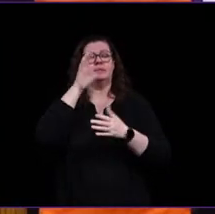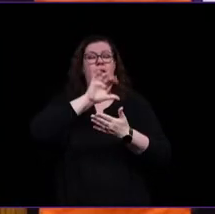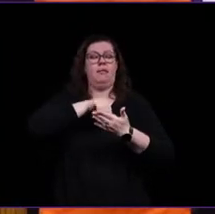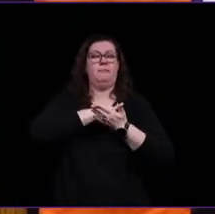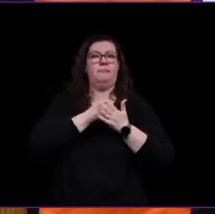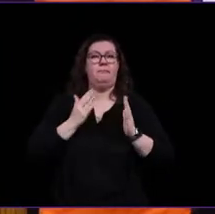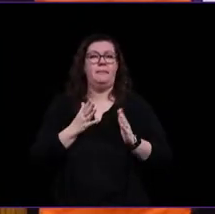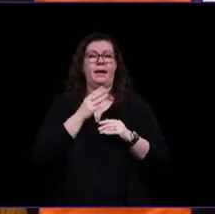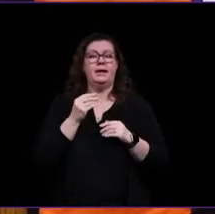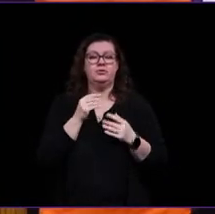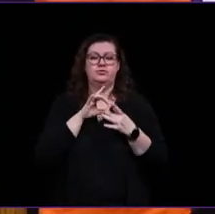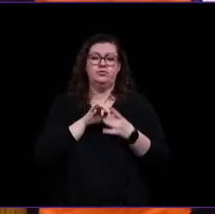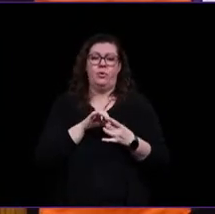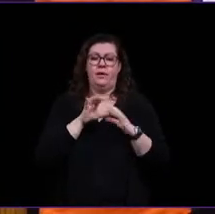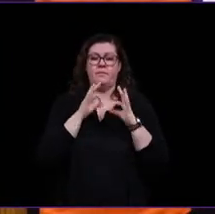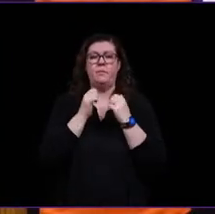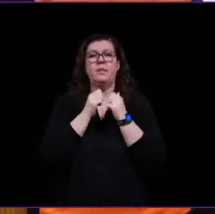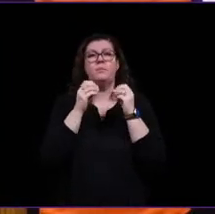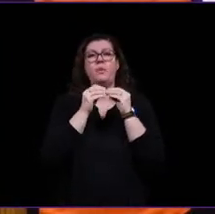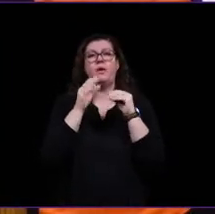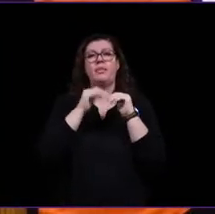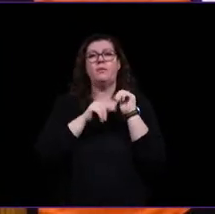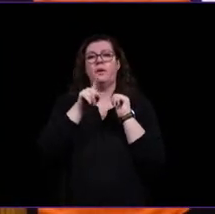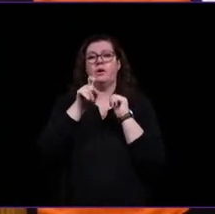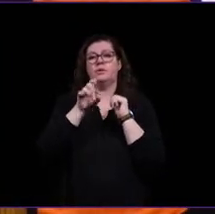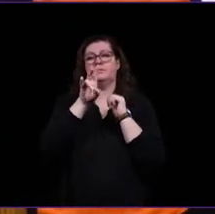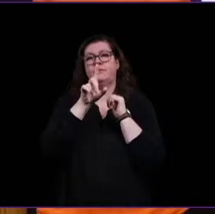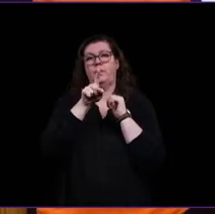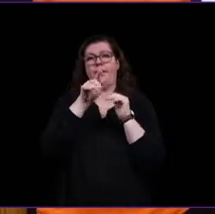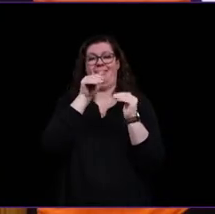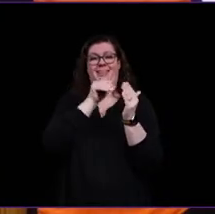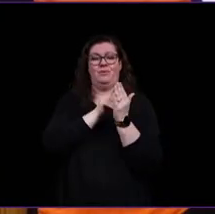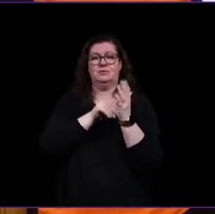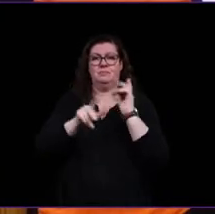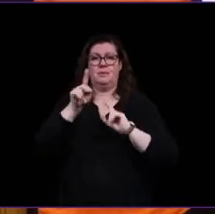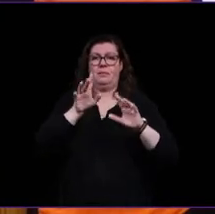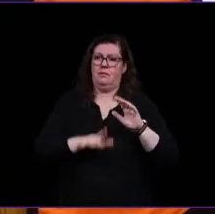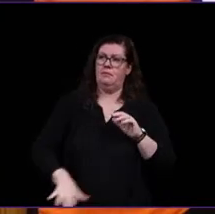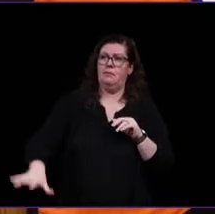with more than 171,000 people around the world.